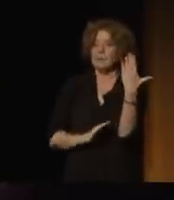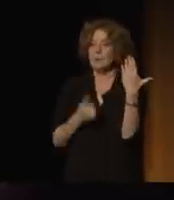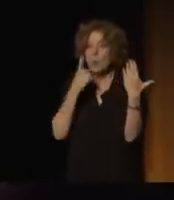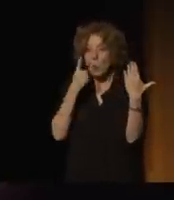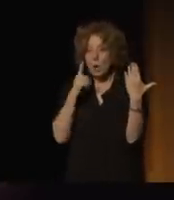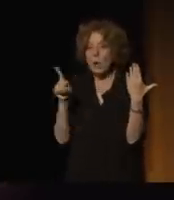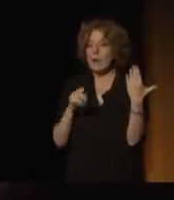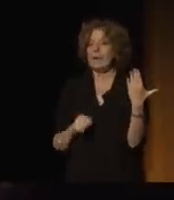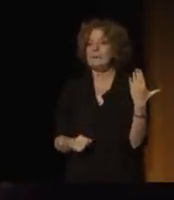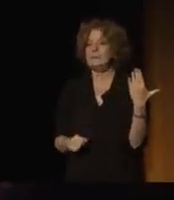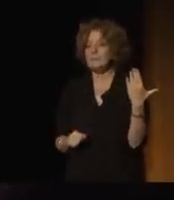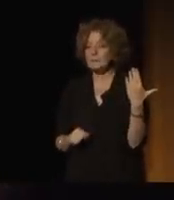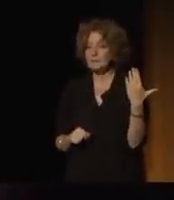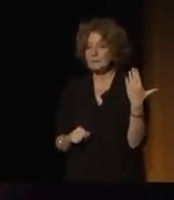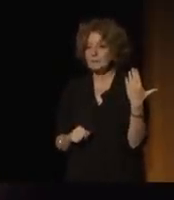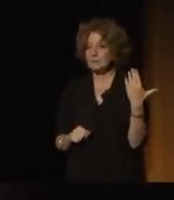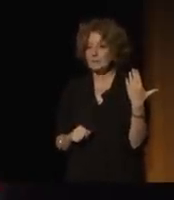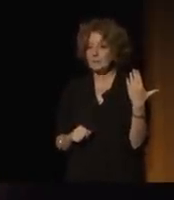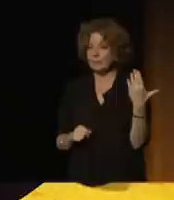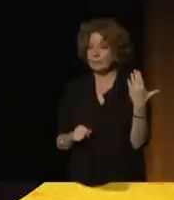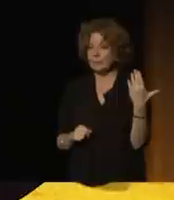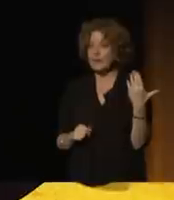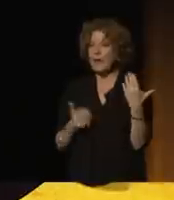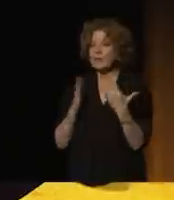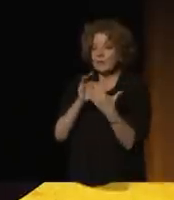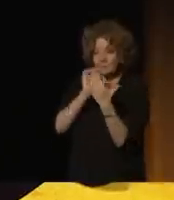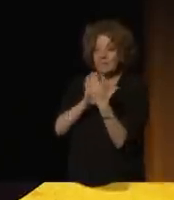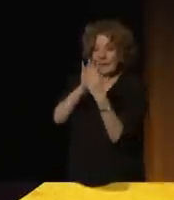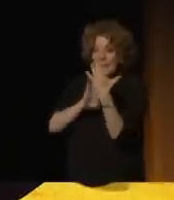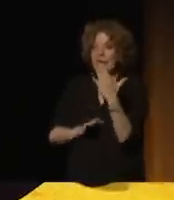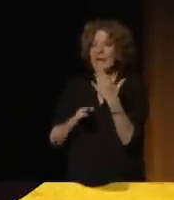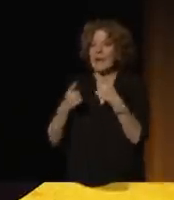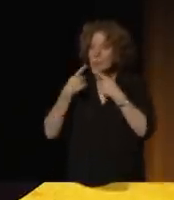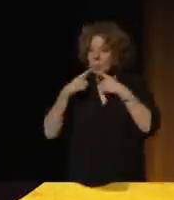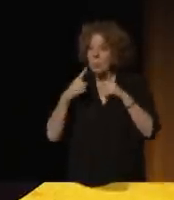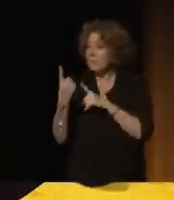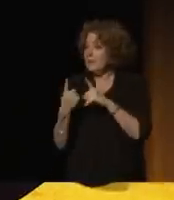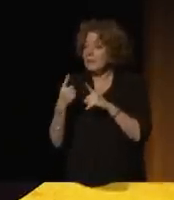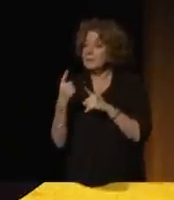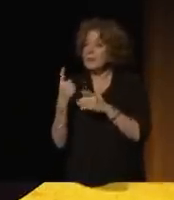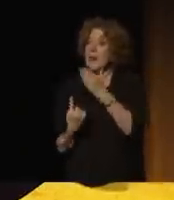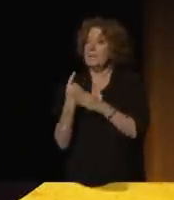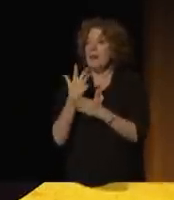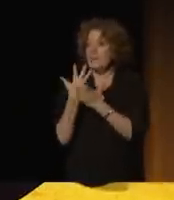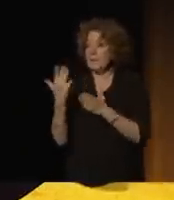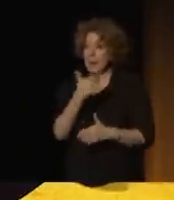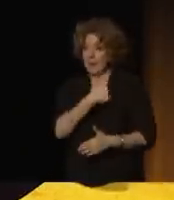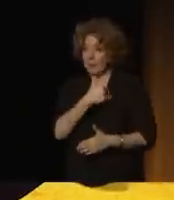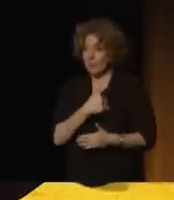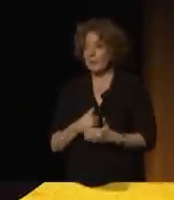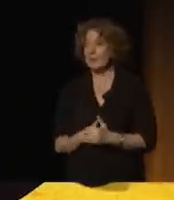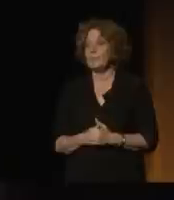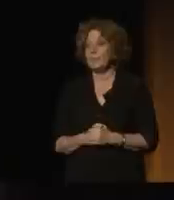hours from now, and that was certainly reflected in our news meeting. which we have around 9:30 in the morning.